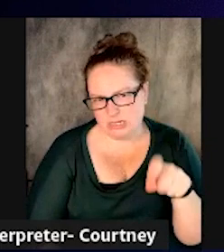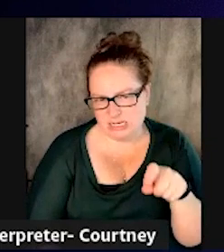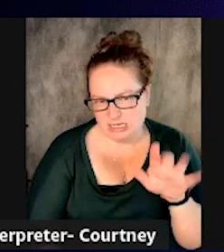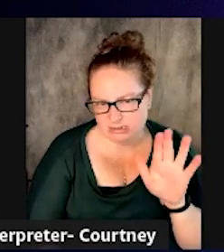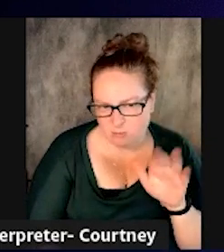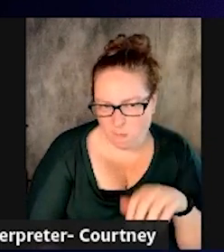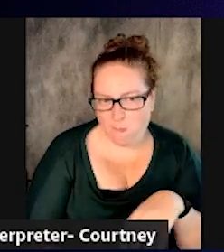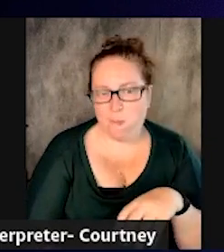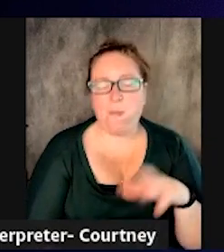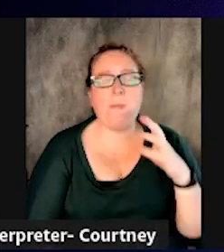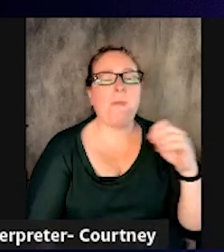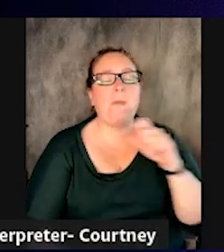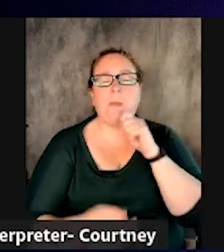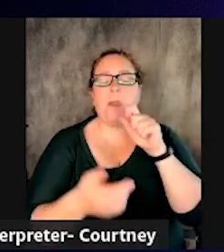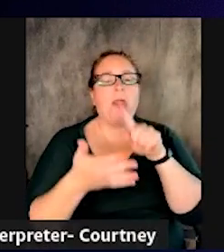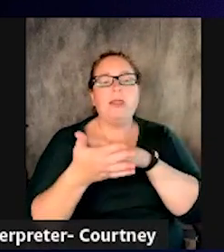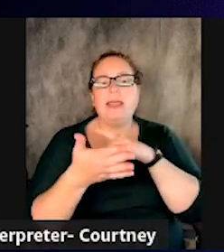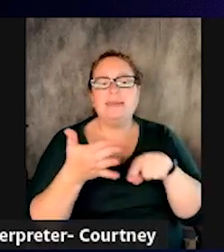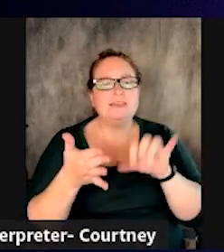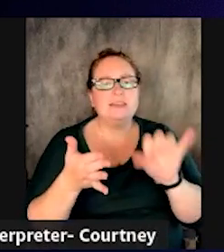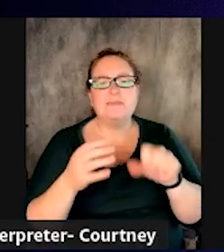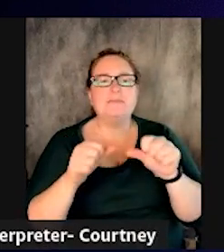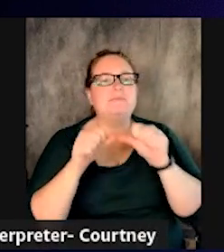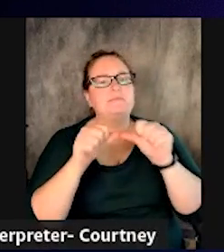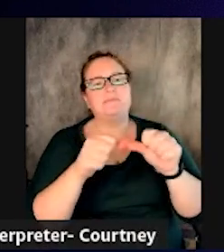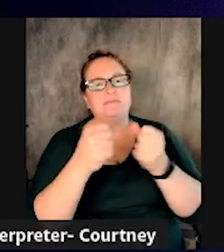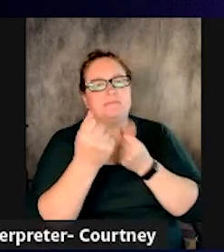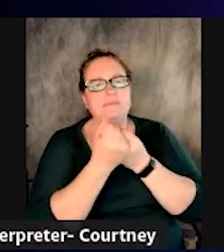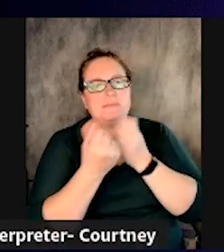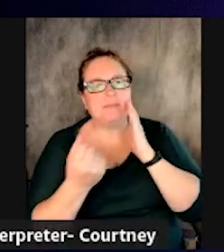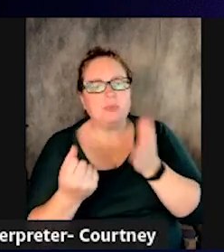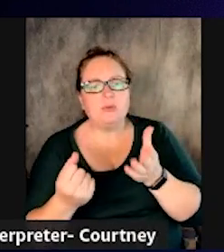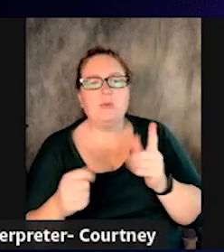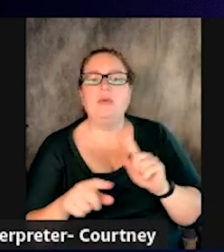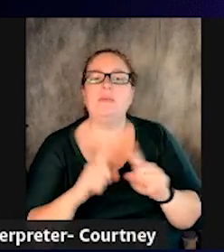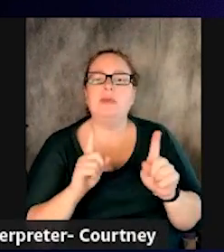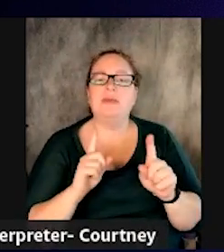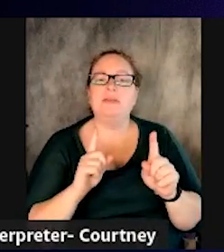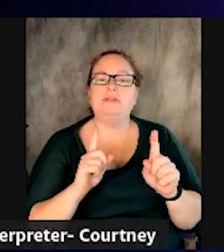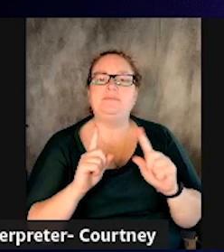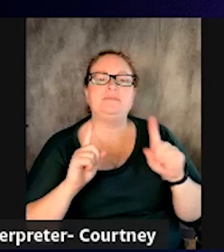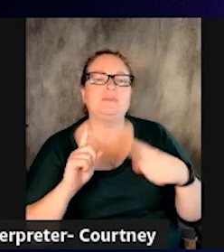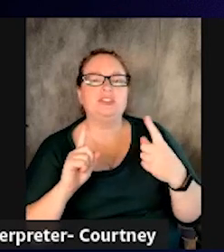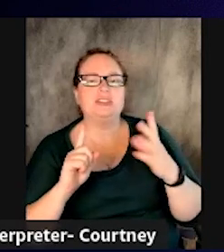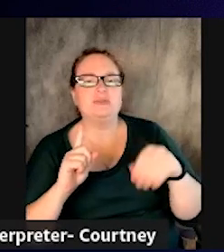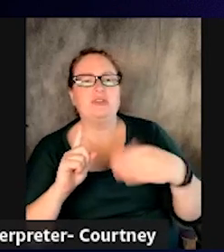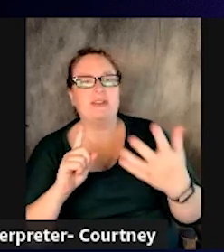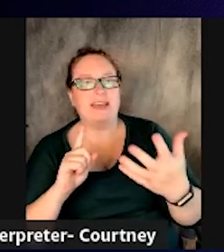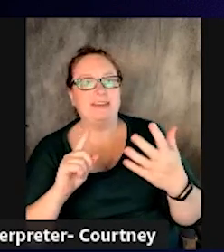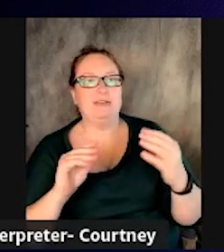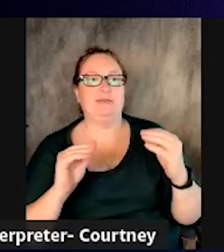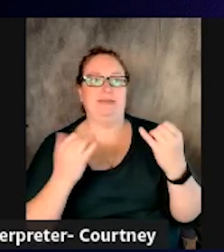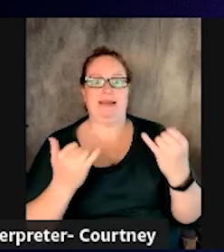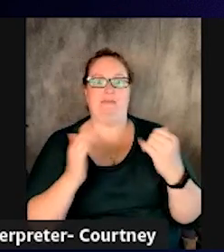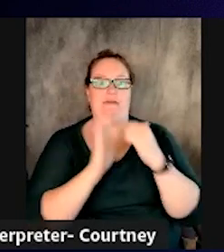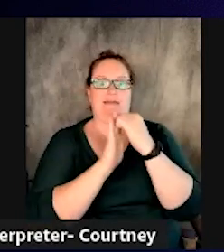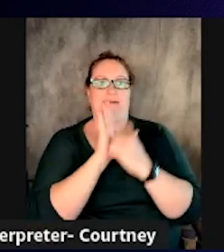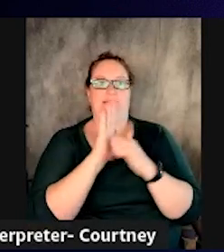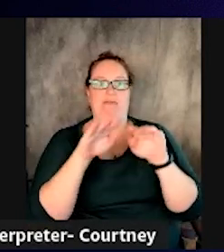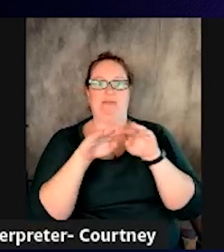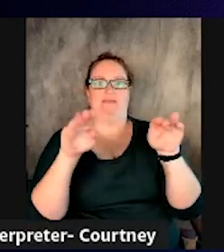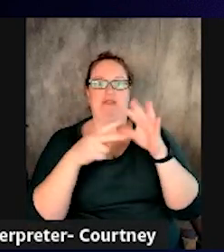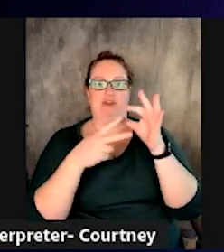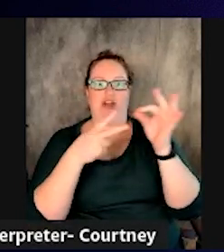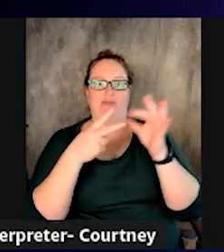not canceling that. We still continue to support that. We're just giving you account level option to make